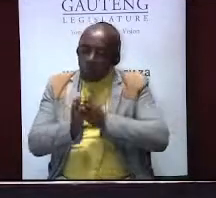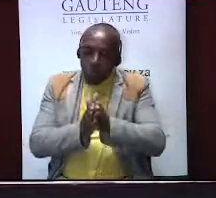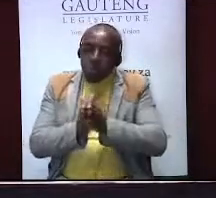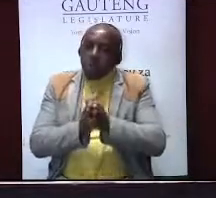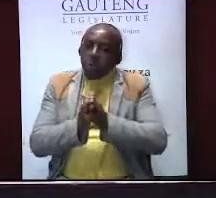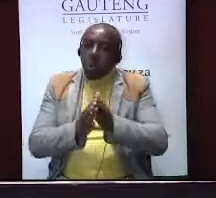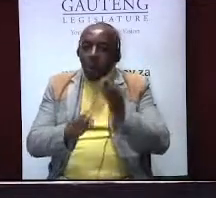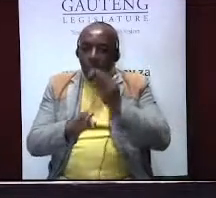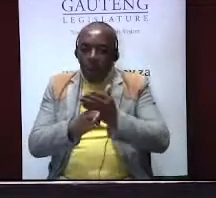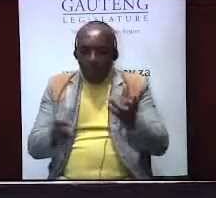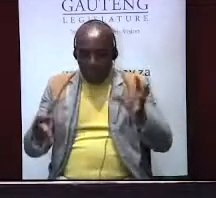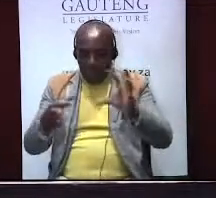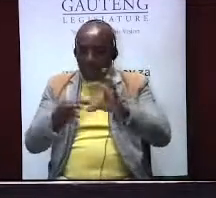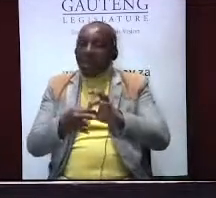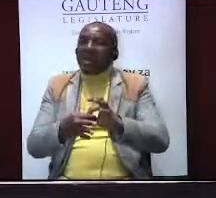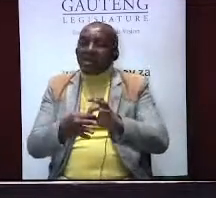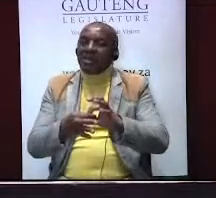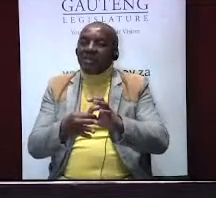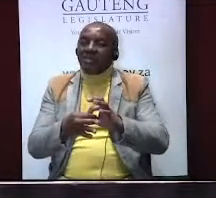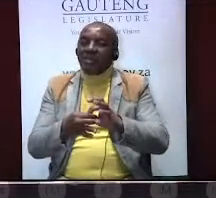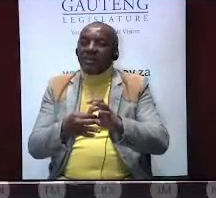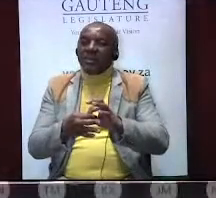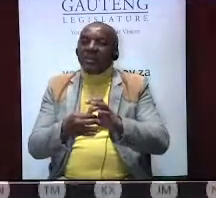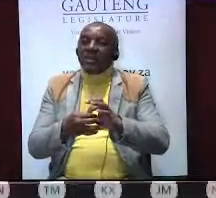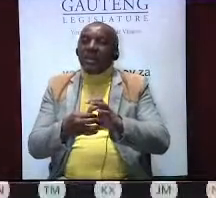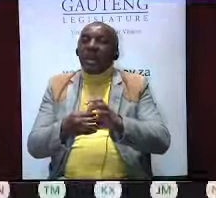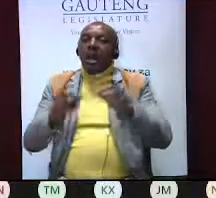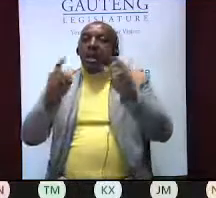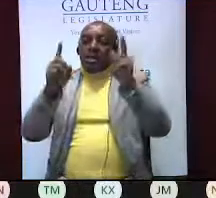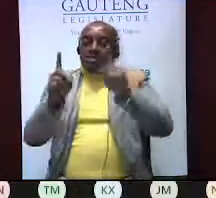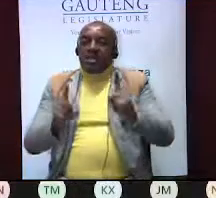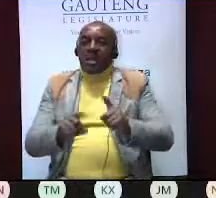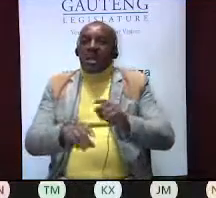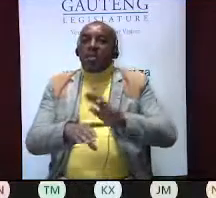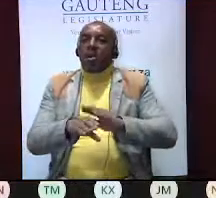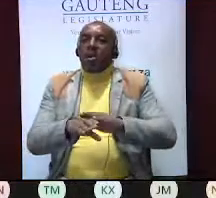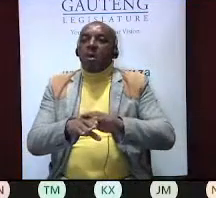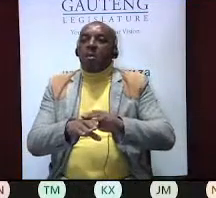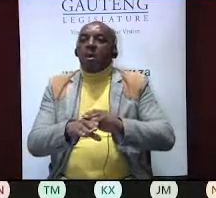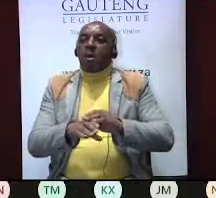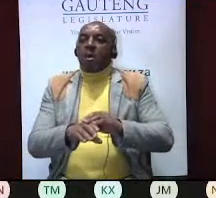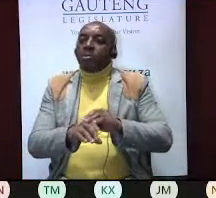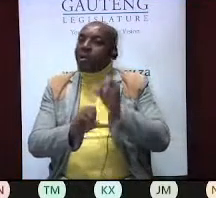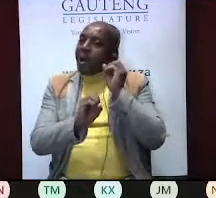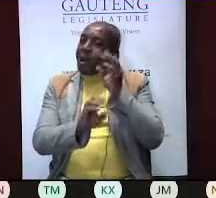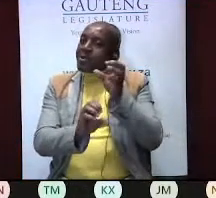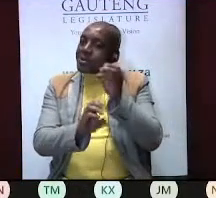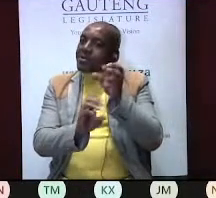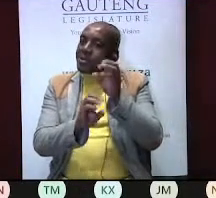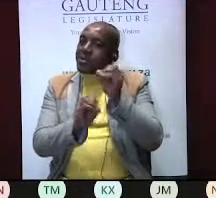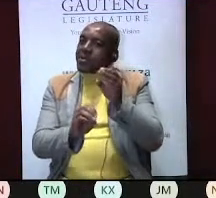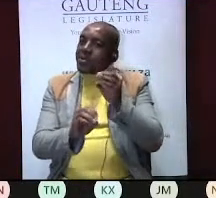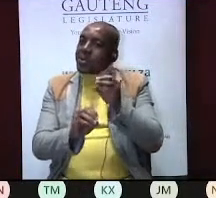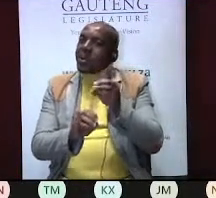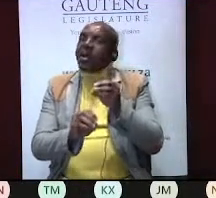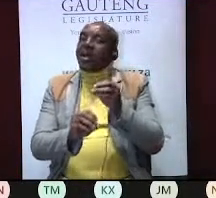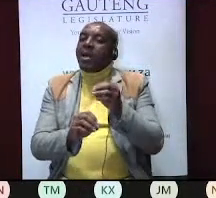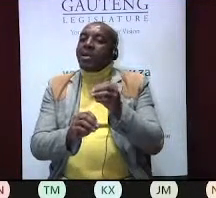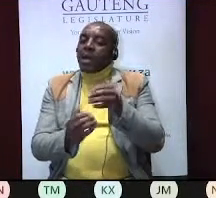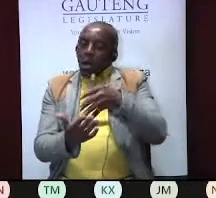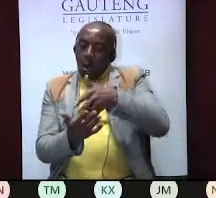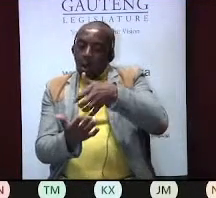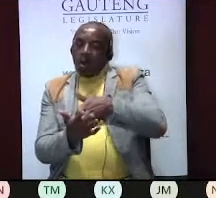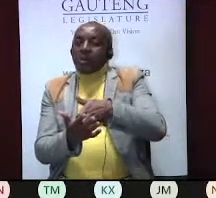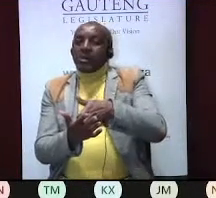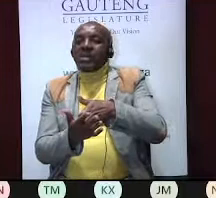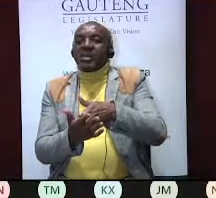together, because especially with regard to addressing the issues of the vulnerable groups,